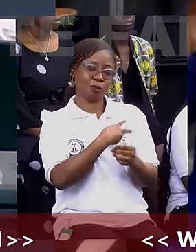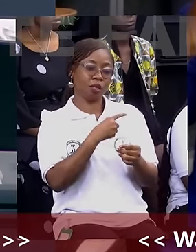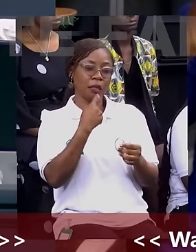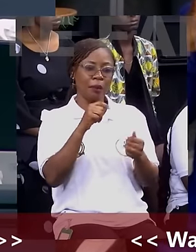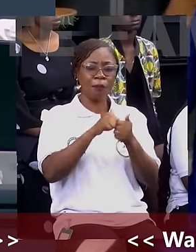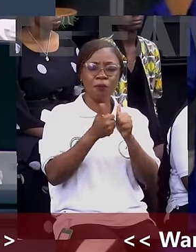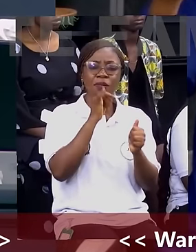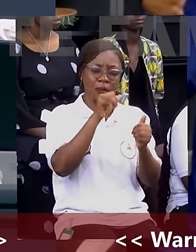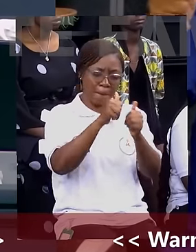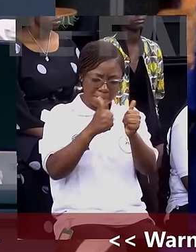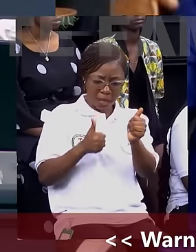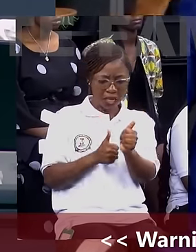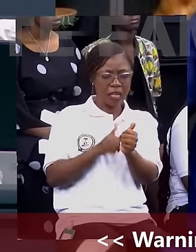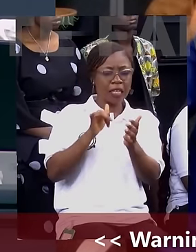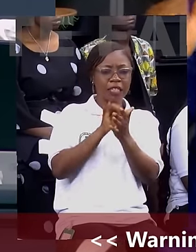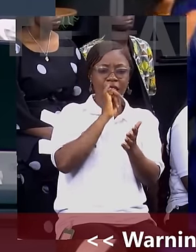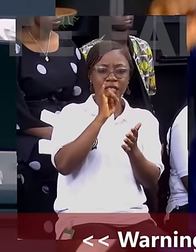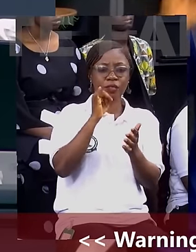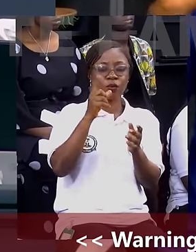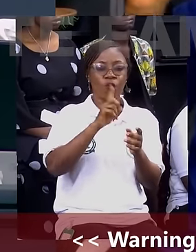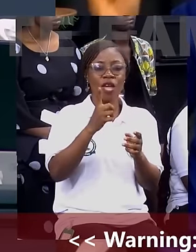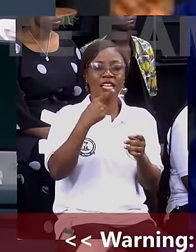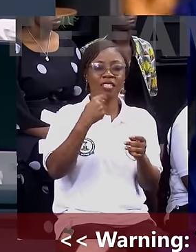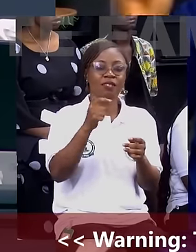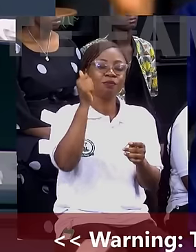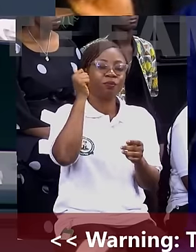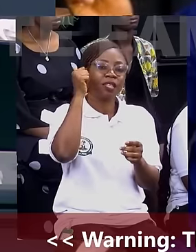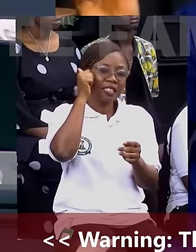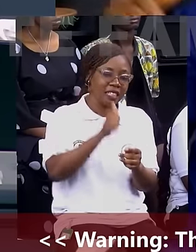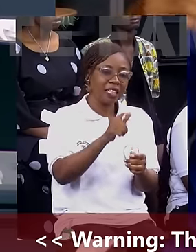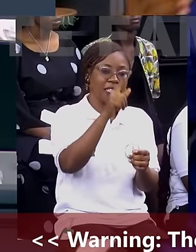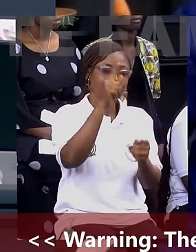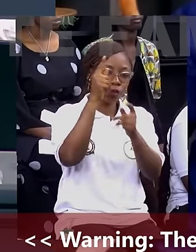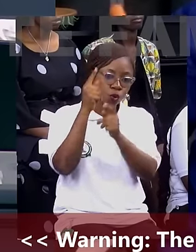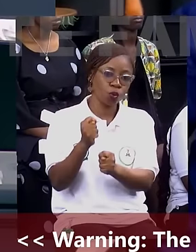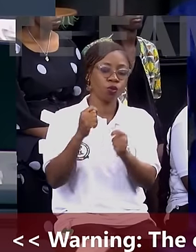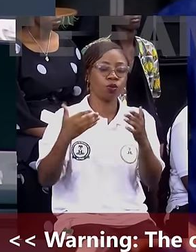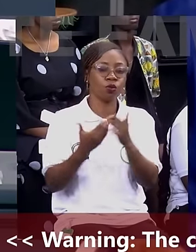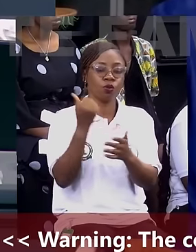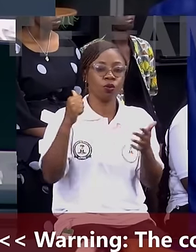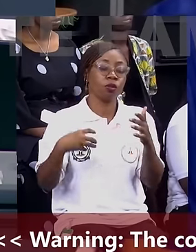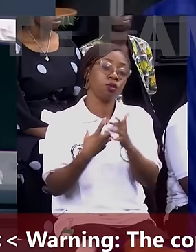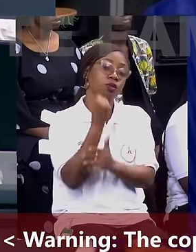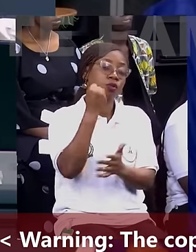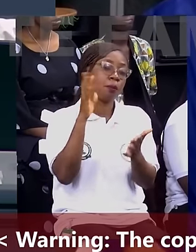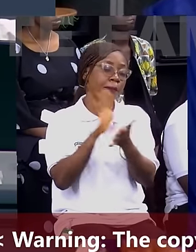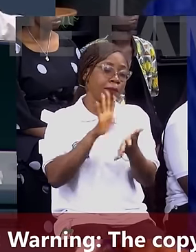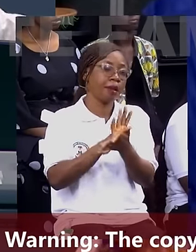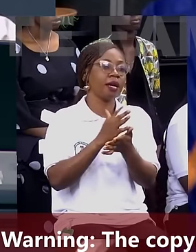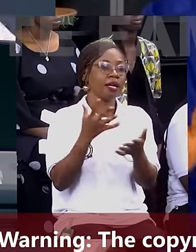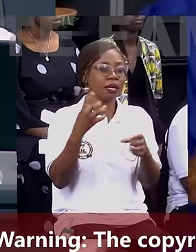behind. And that's where the Daily Trust newspaper got it wrong. I will get to that shortly.